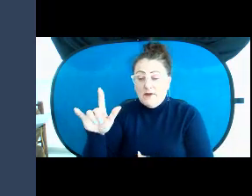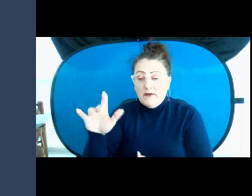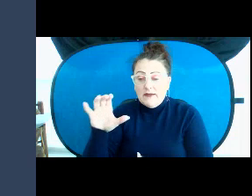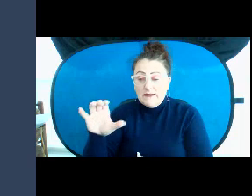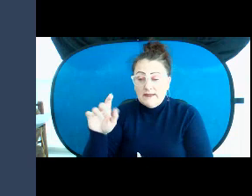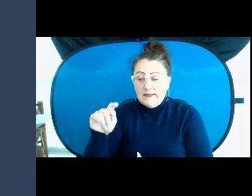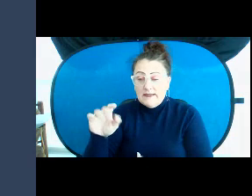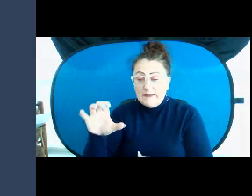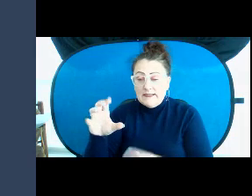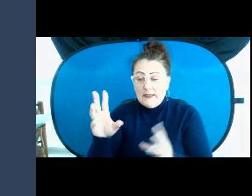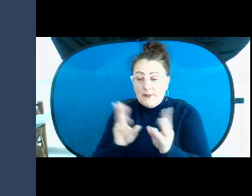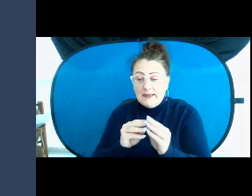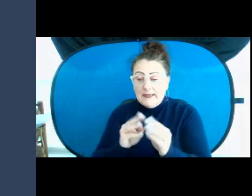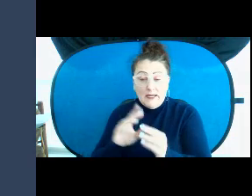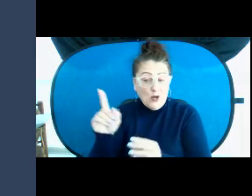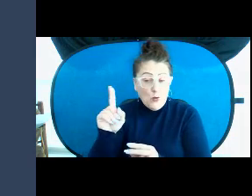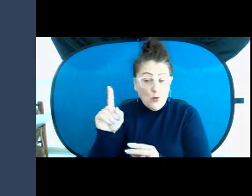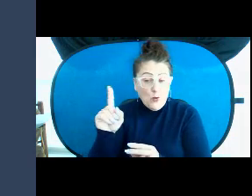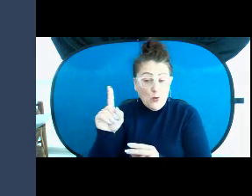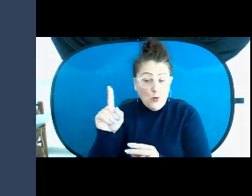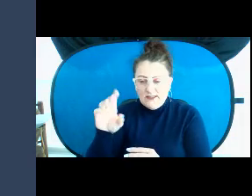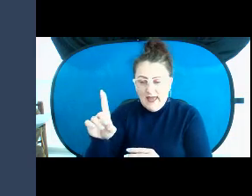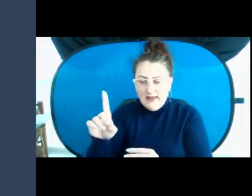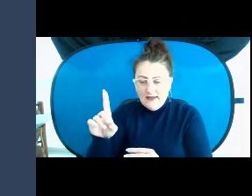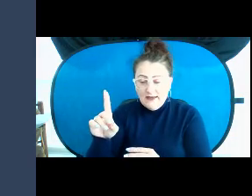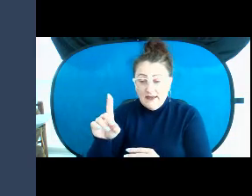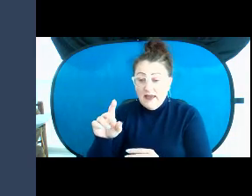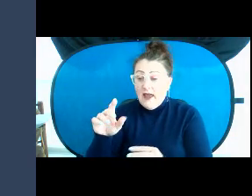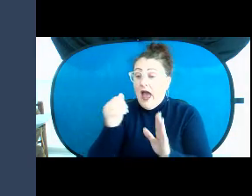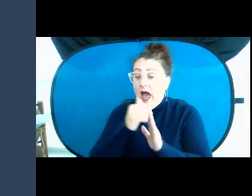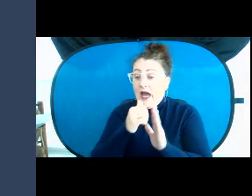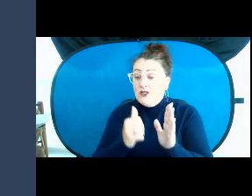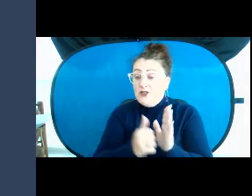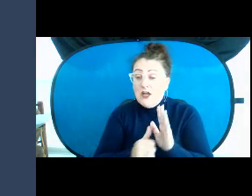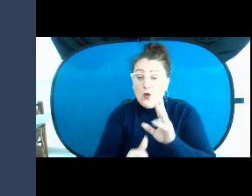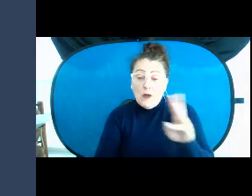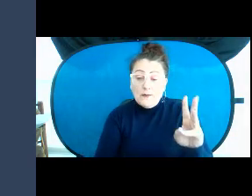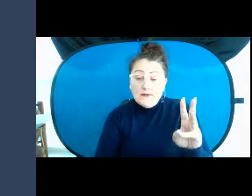The meeting agenda is located on our website at